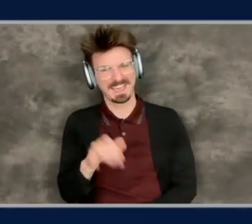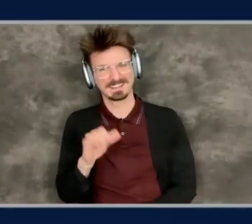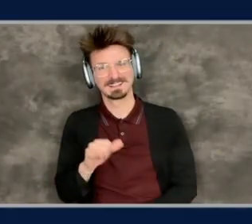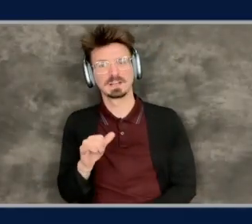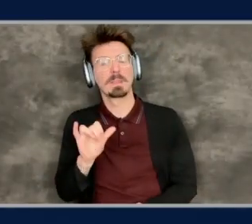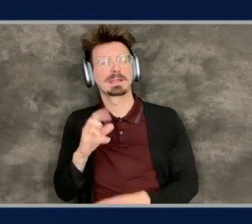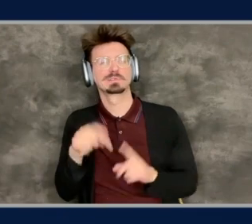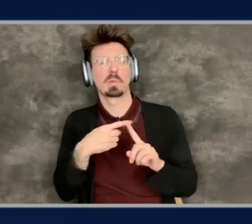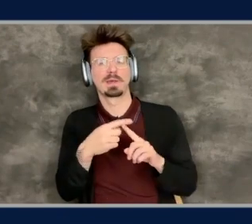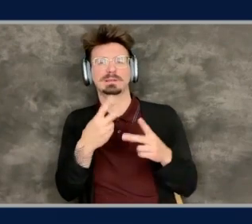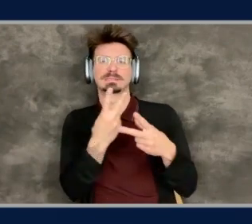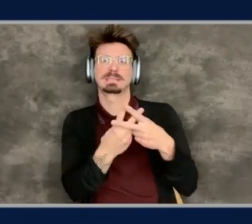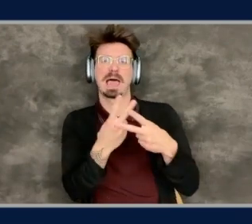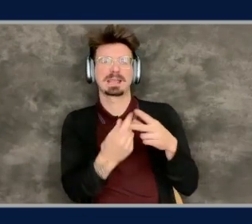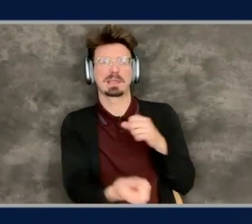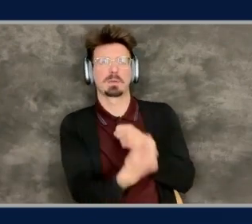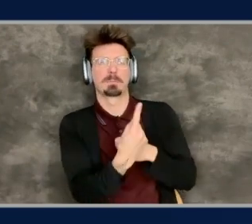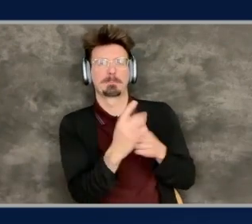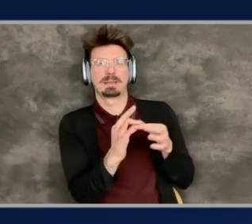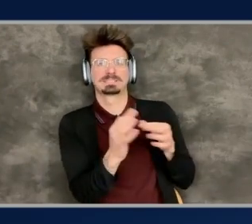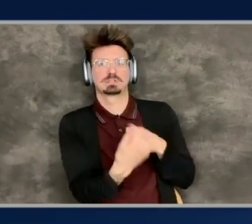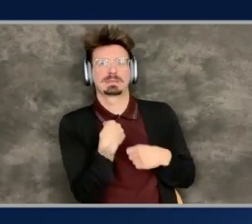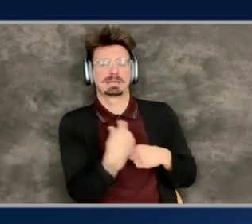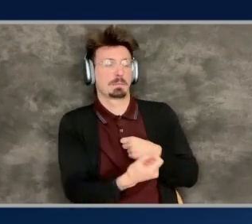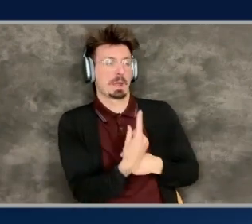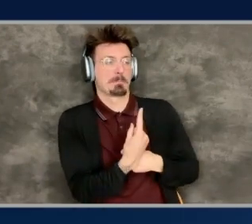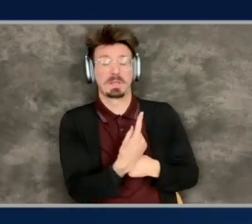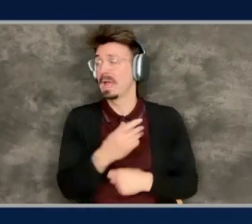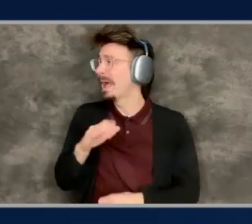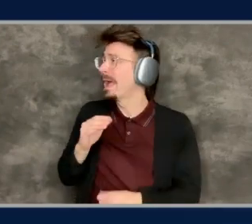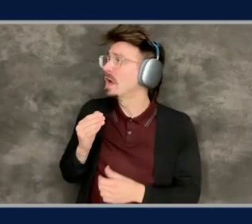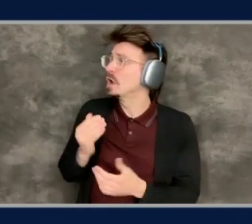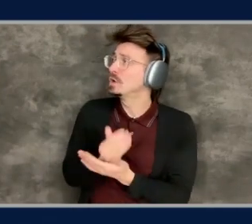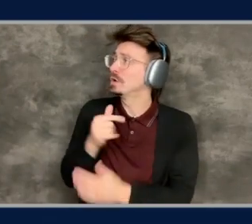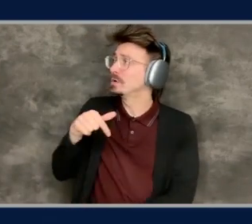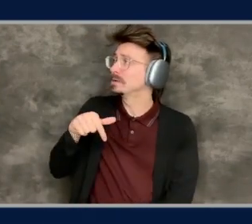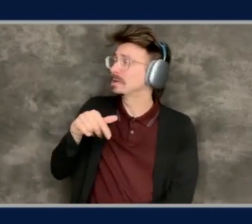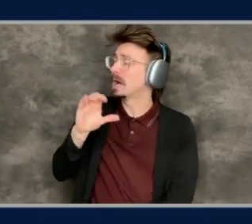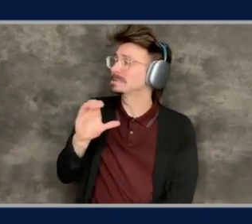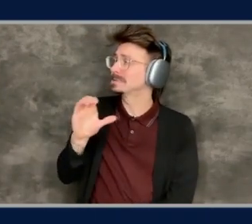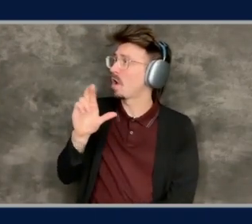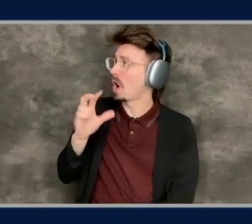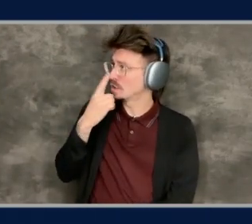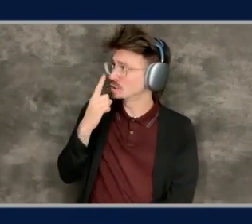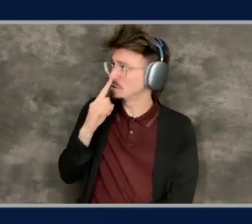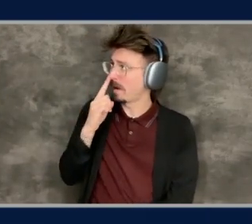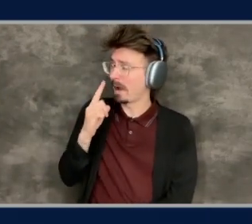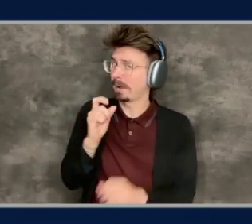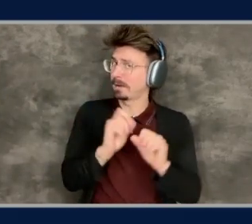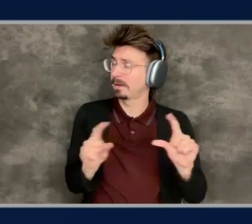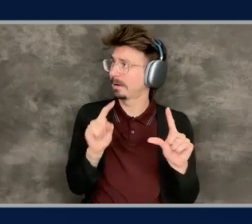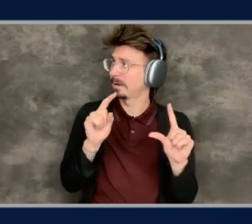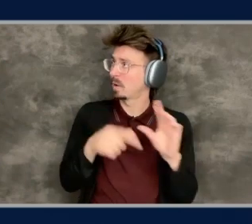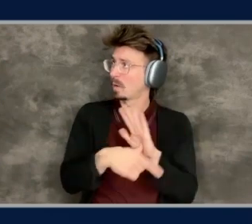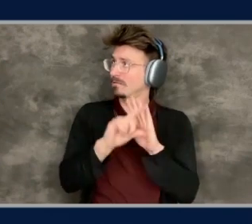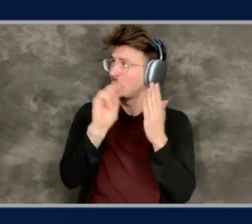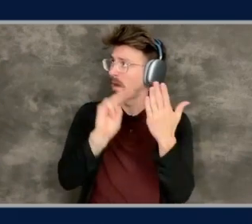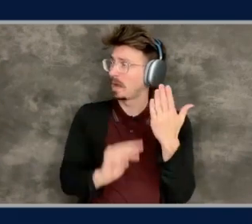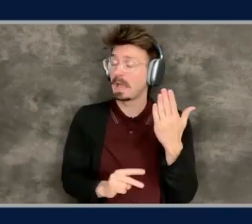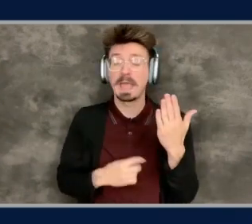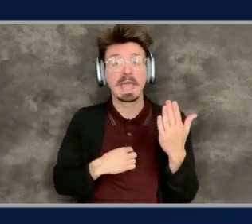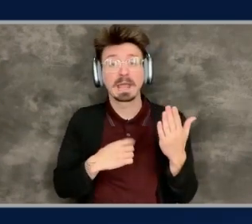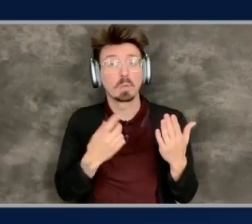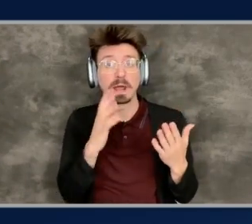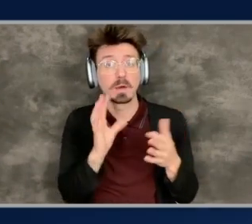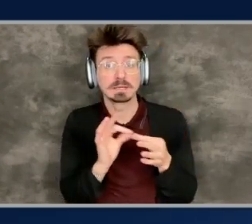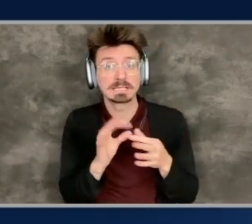hey, there's a new CR. Can you go review, please? And I'd say, I'm live streaming. I'll get to